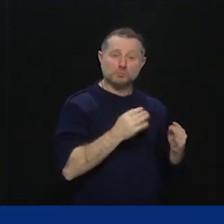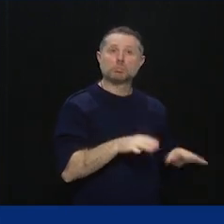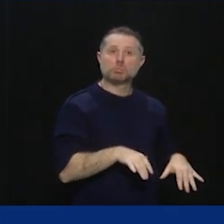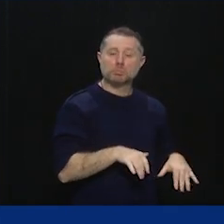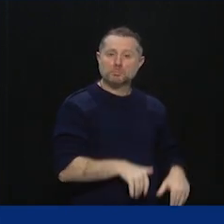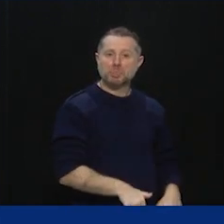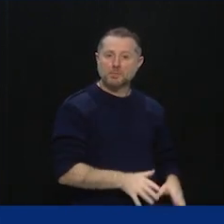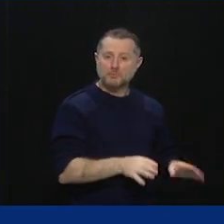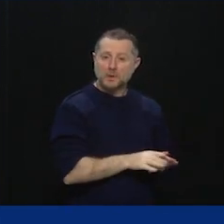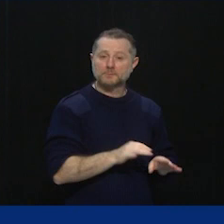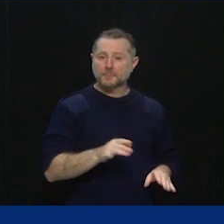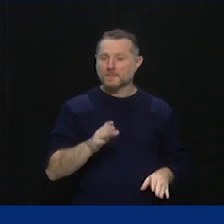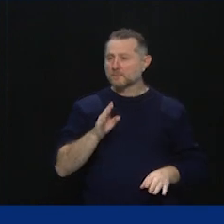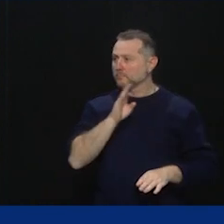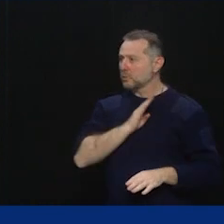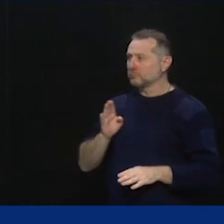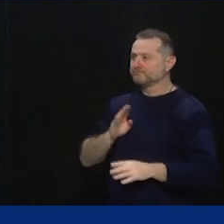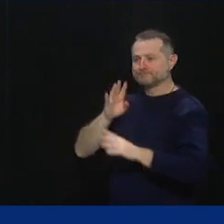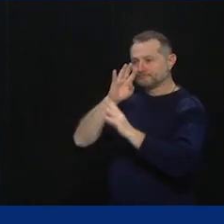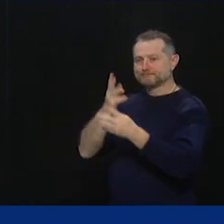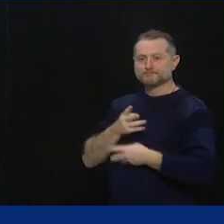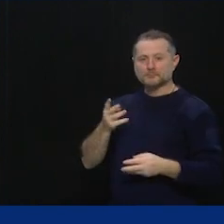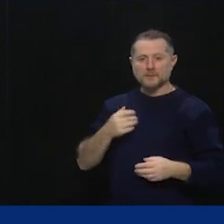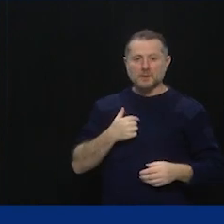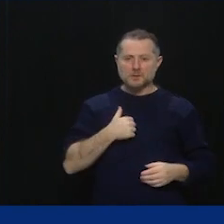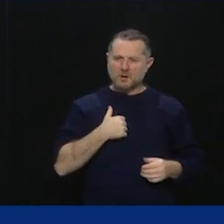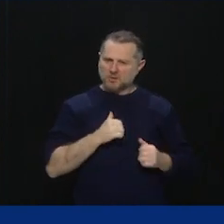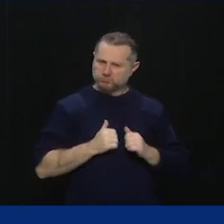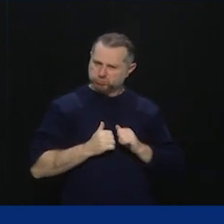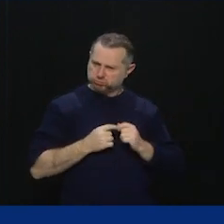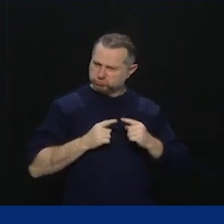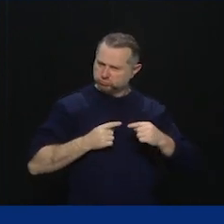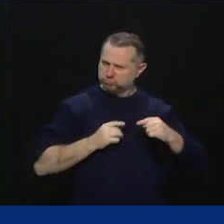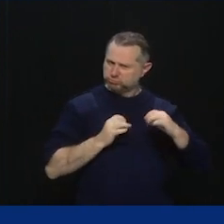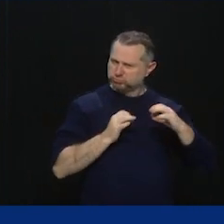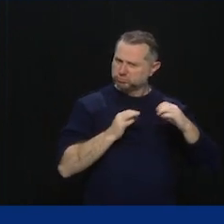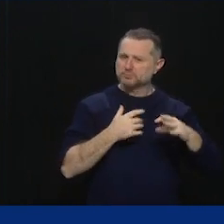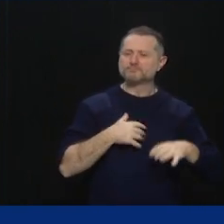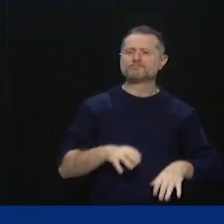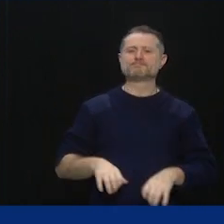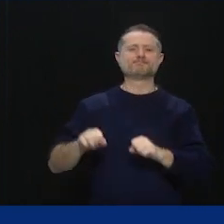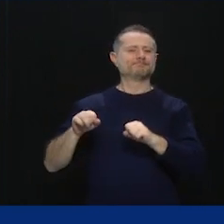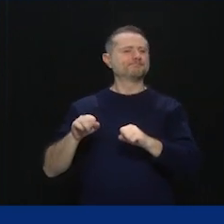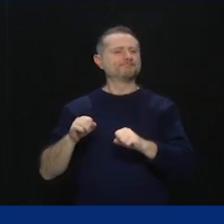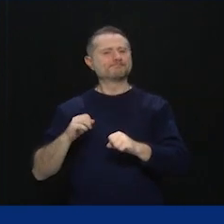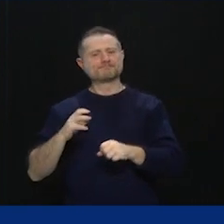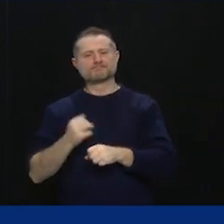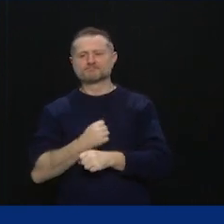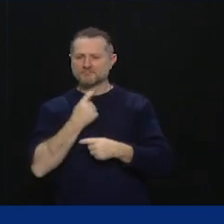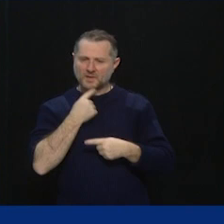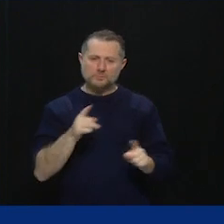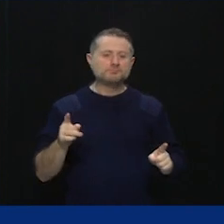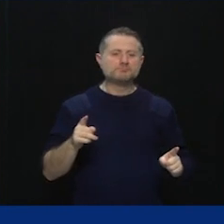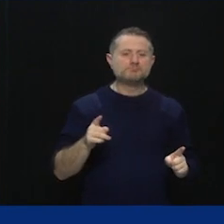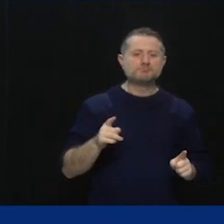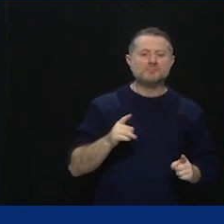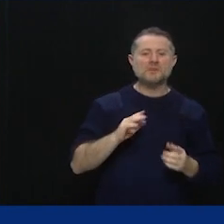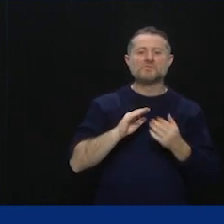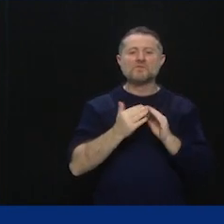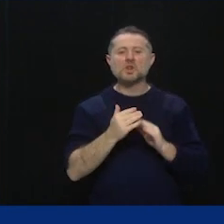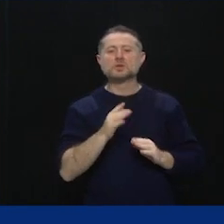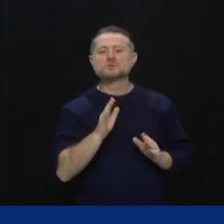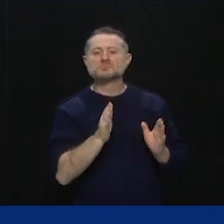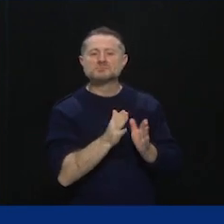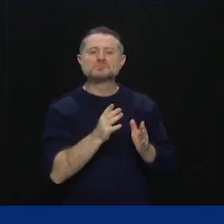I said, okay, I'm coming at you. So I want to tell all the town board members and Supervisor Ed Romaine and for your leadership, and Neil Foley, I